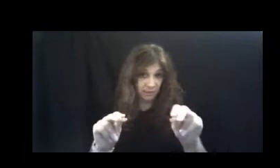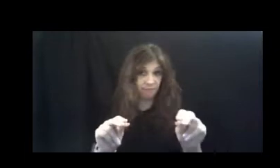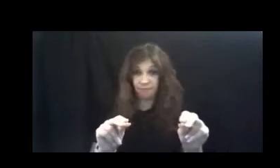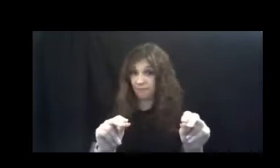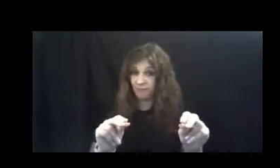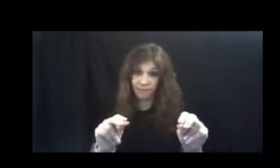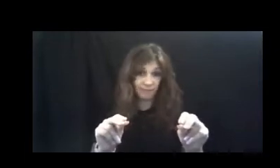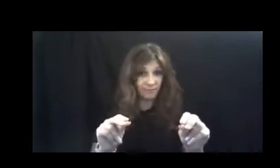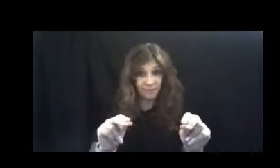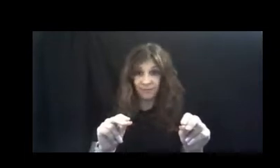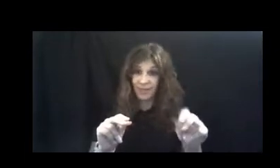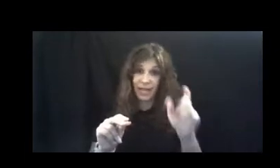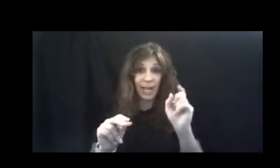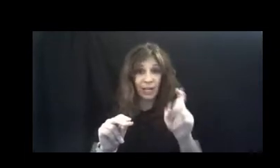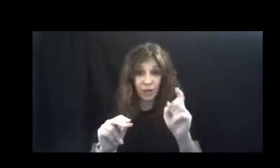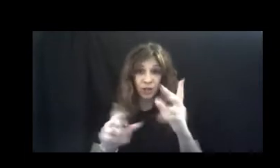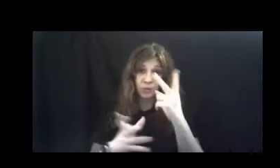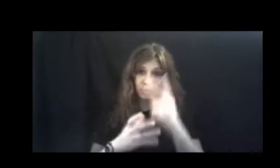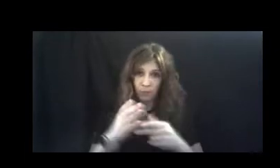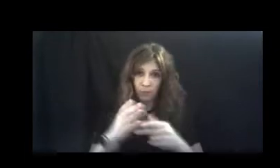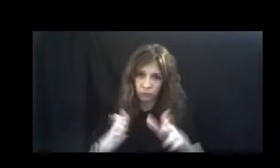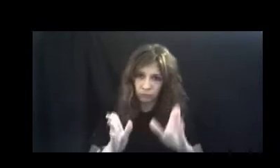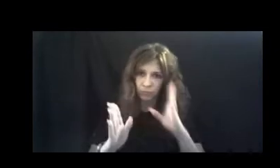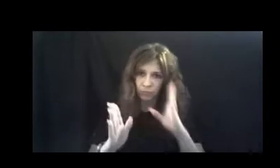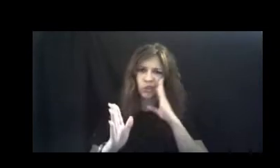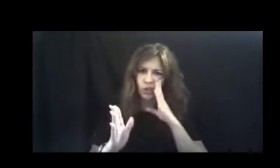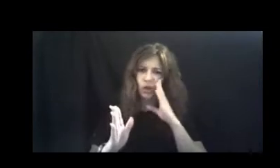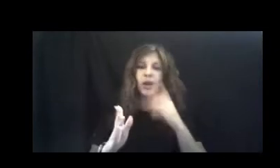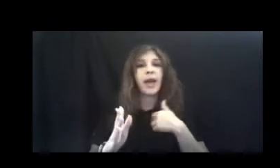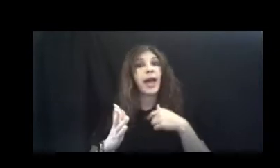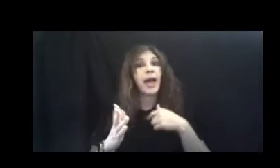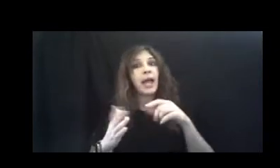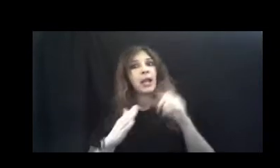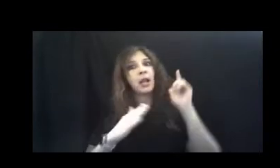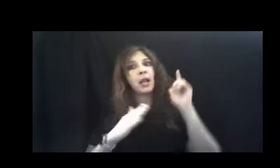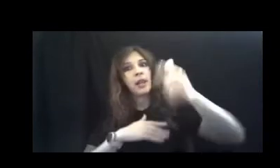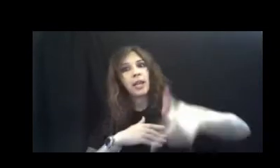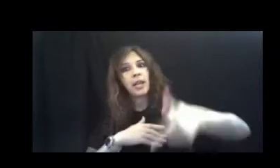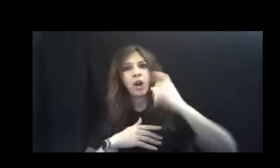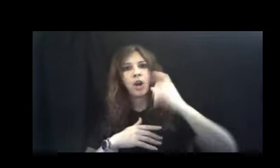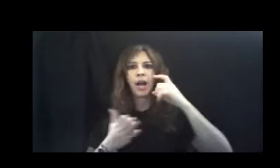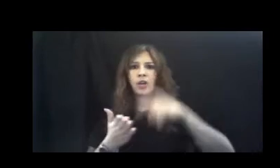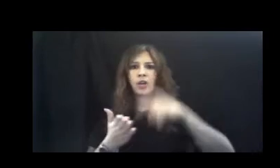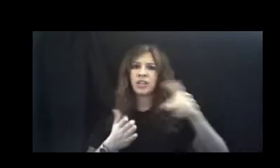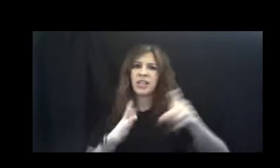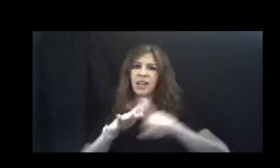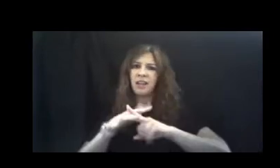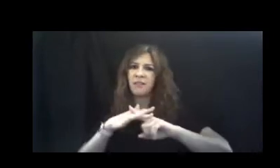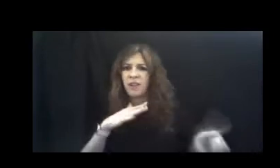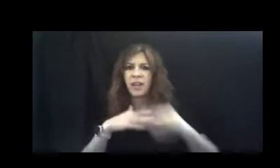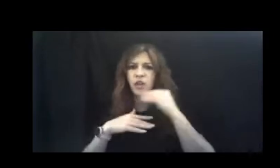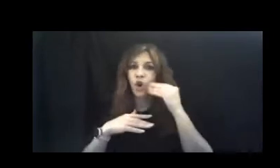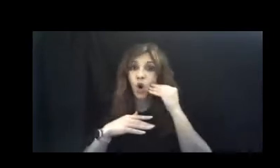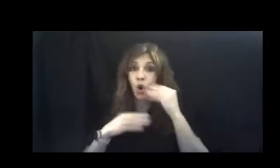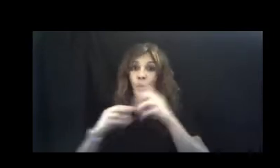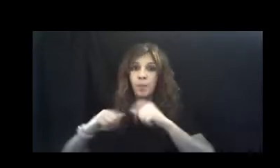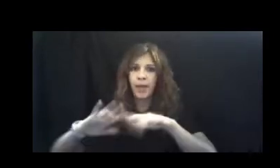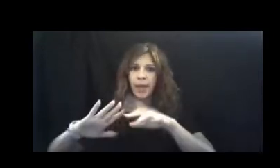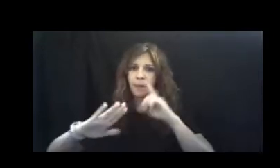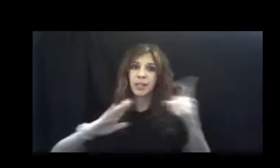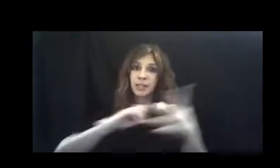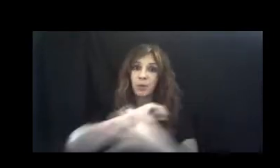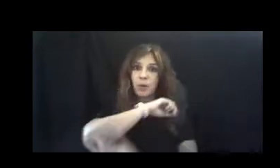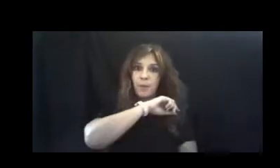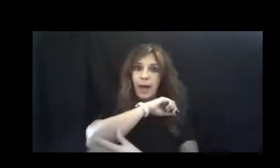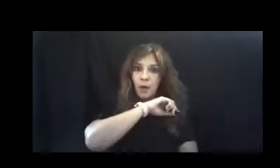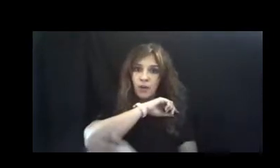both ways. And later on, I found out that they fled their homeland because they were impoverished too. And the